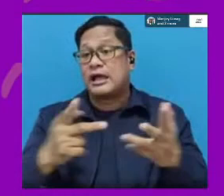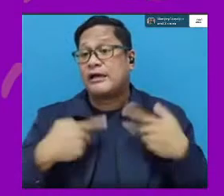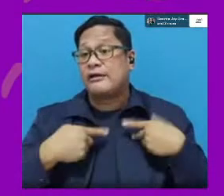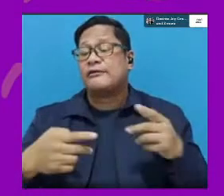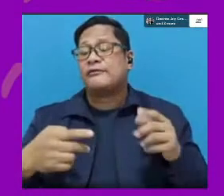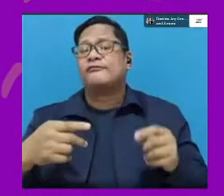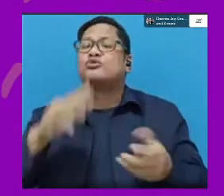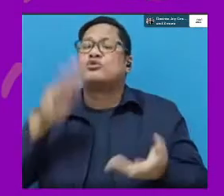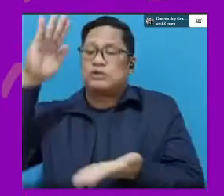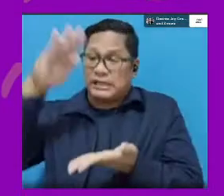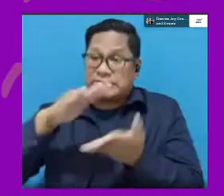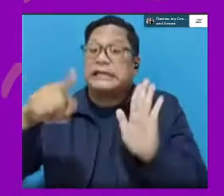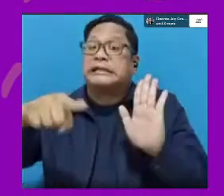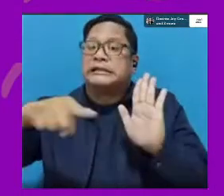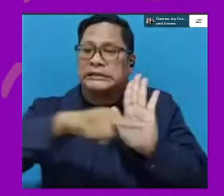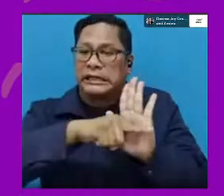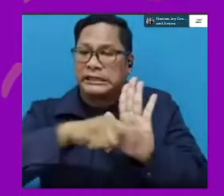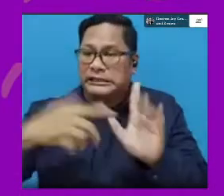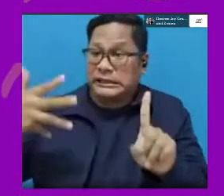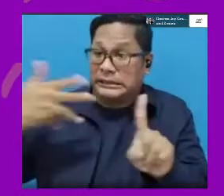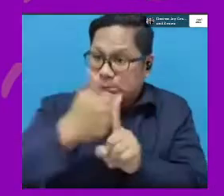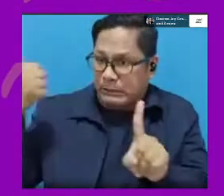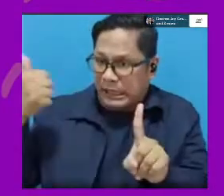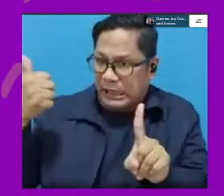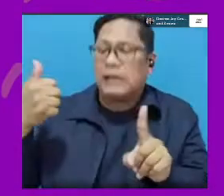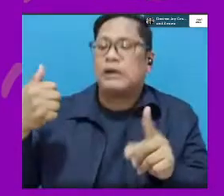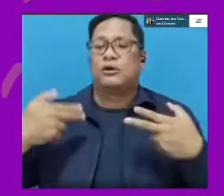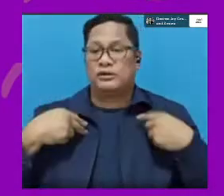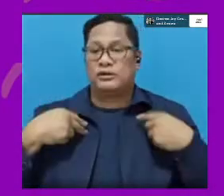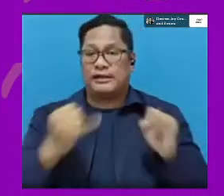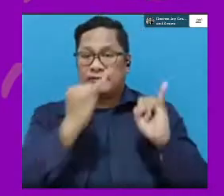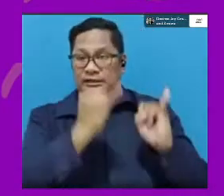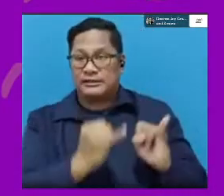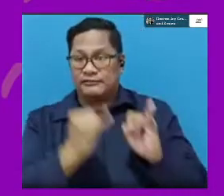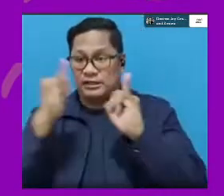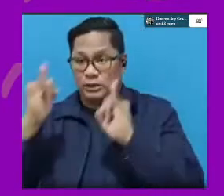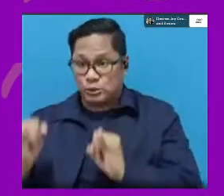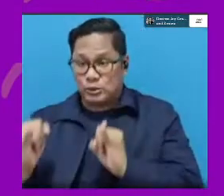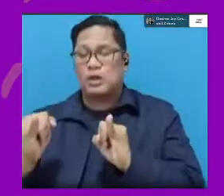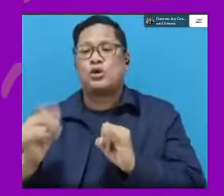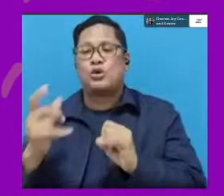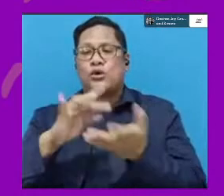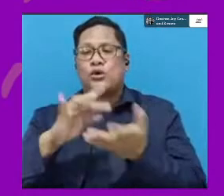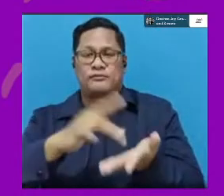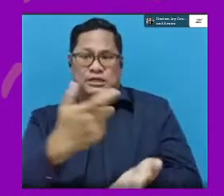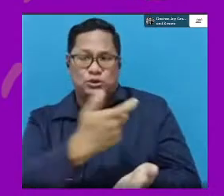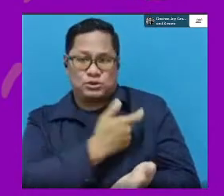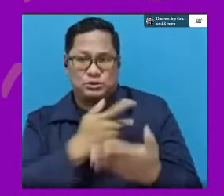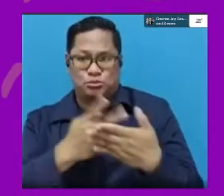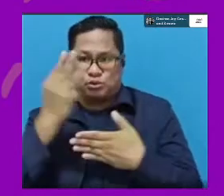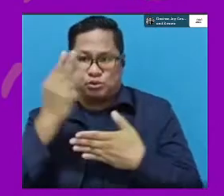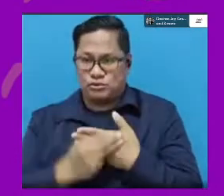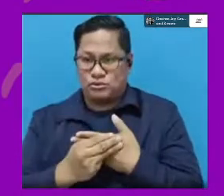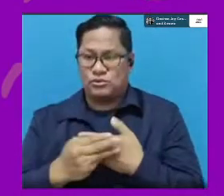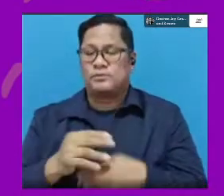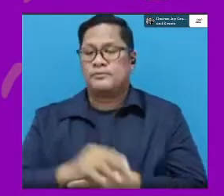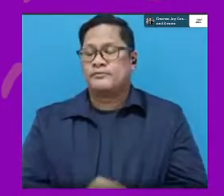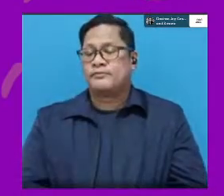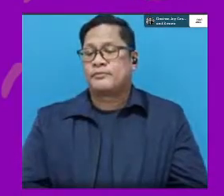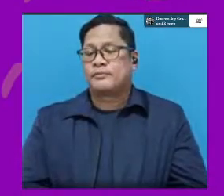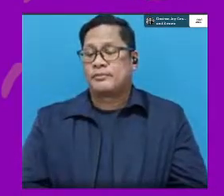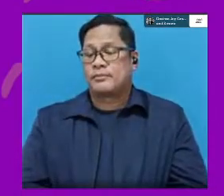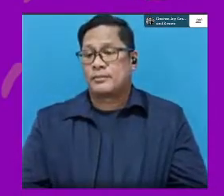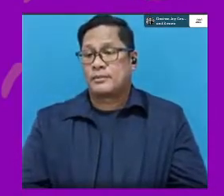lessen the negative impact on the health of individuals and on the vaccination program. So